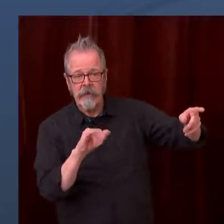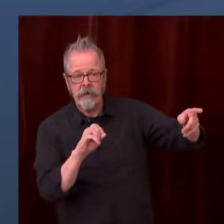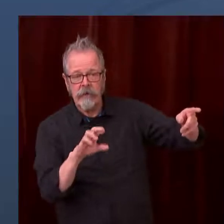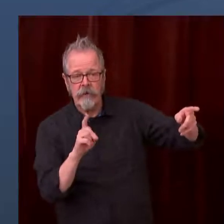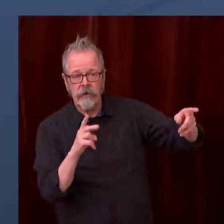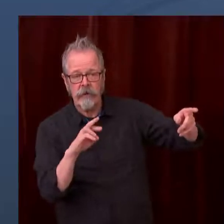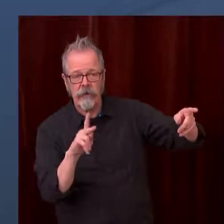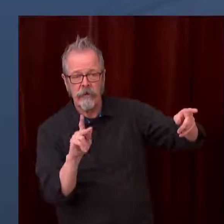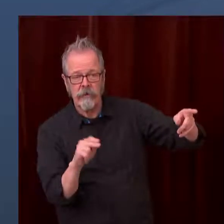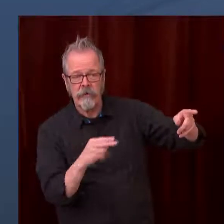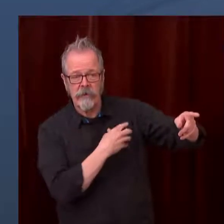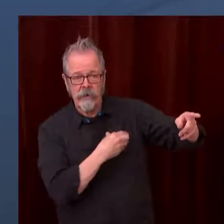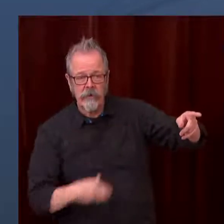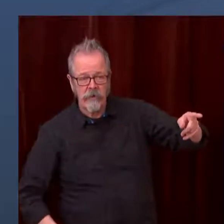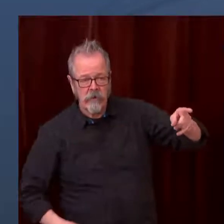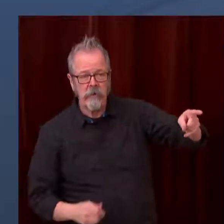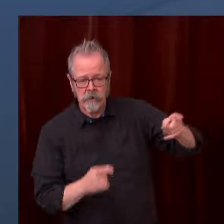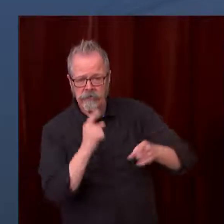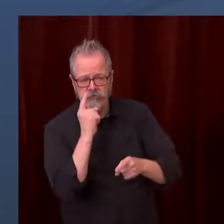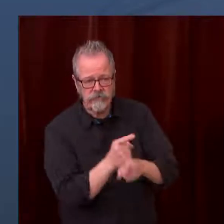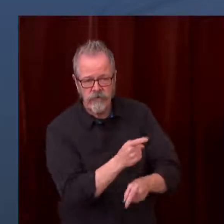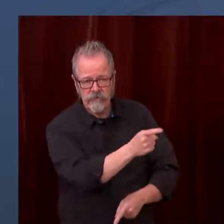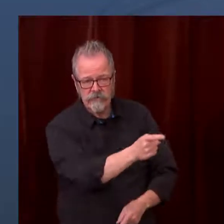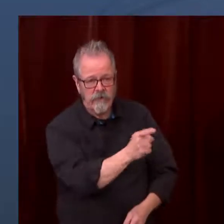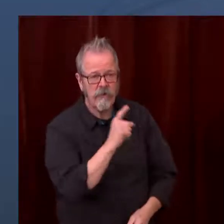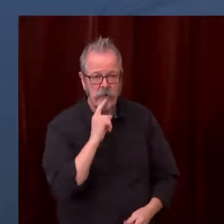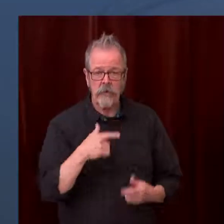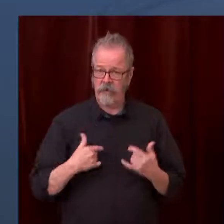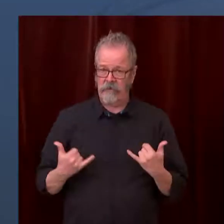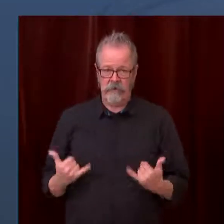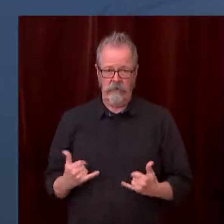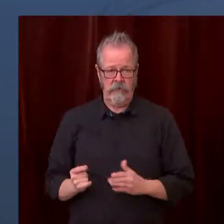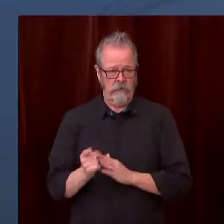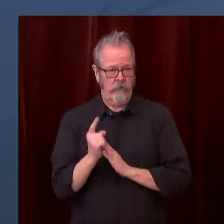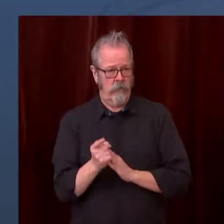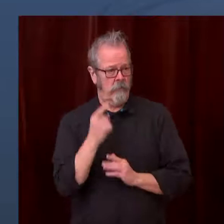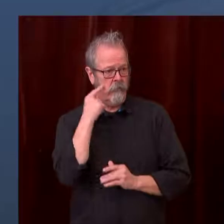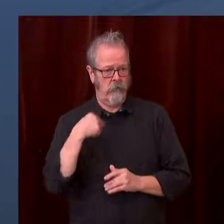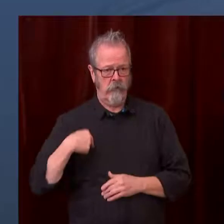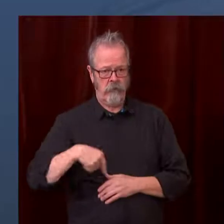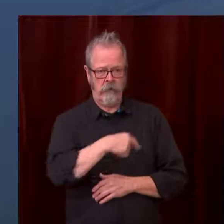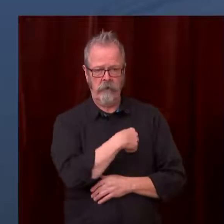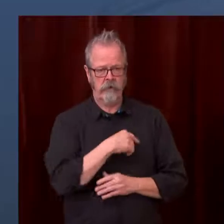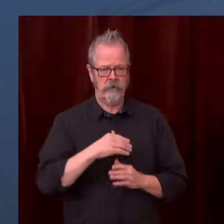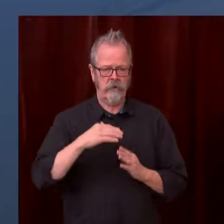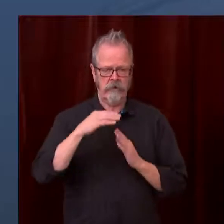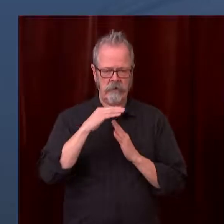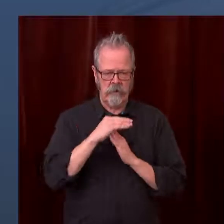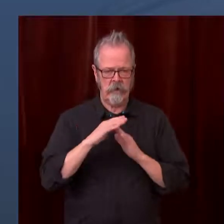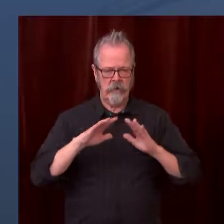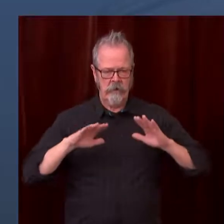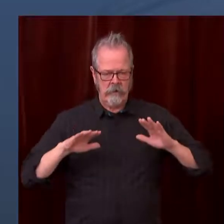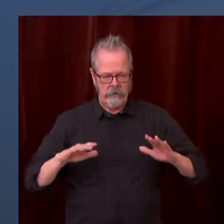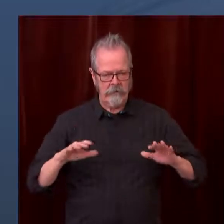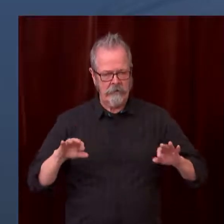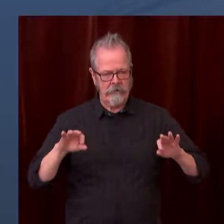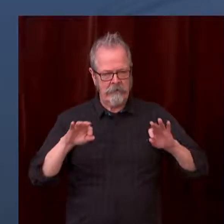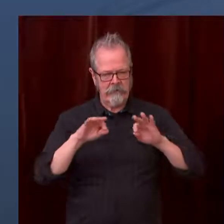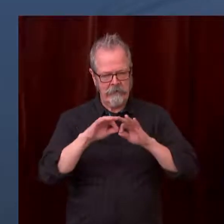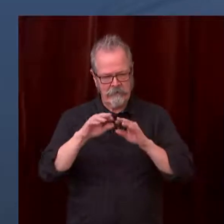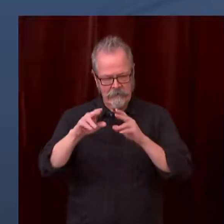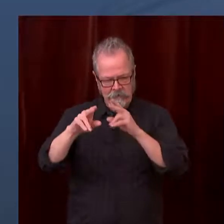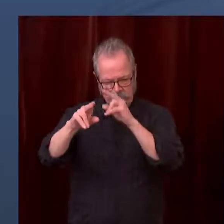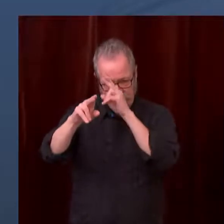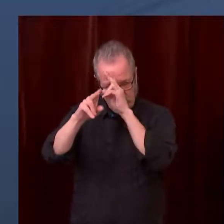and humility and gratitude for what our teachers and our parents and our kids have gone through. We've all gone through it as a community, but